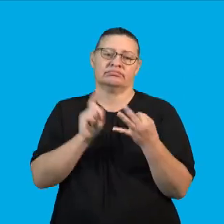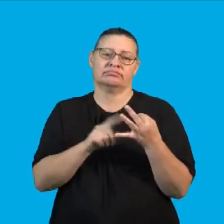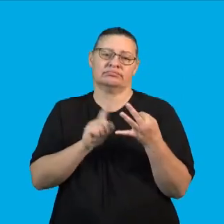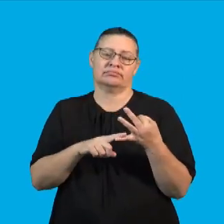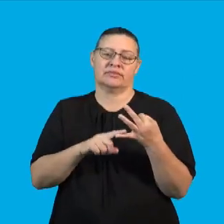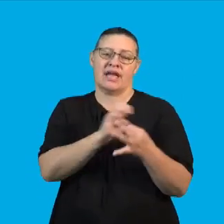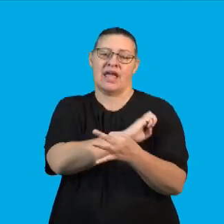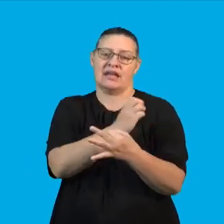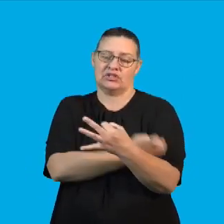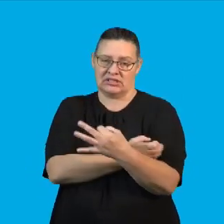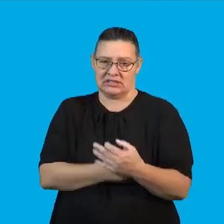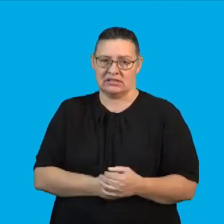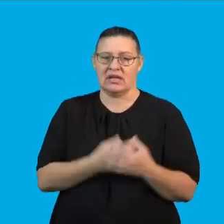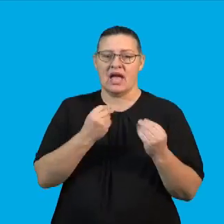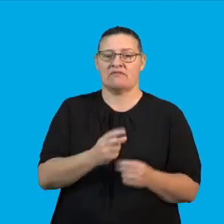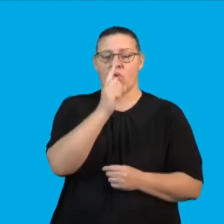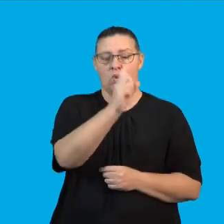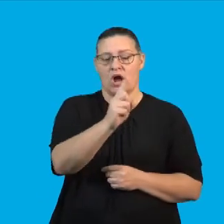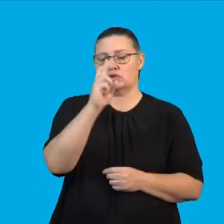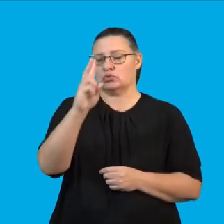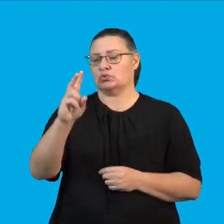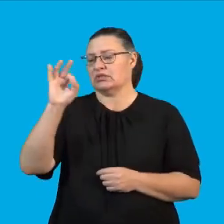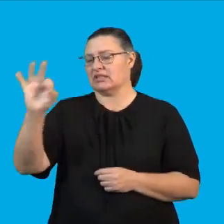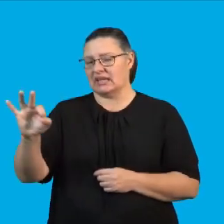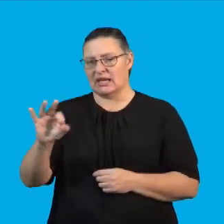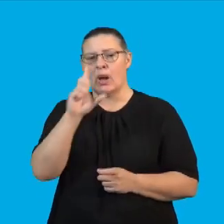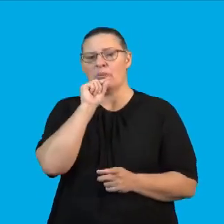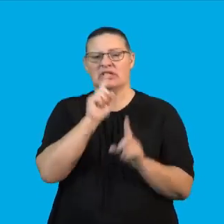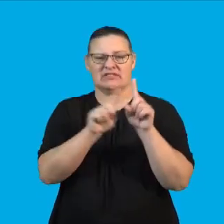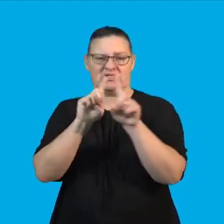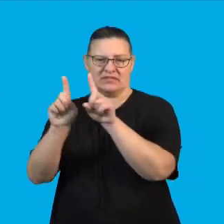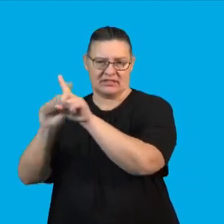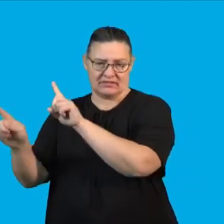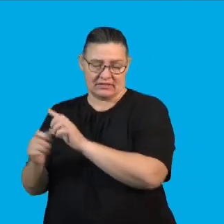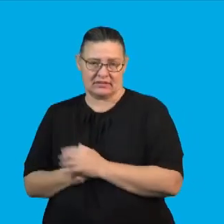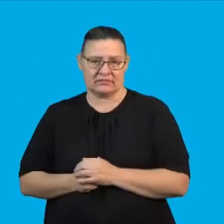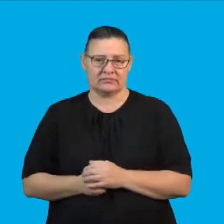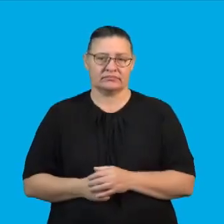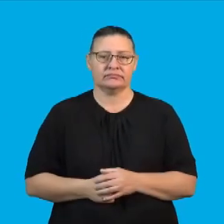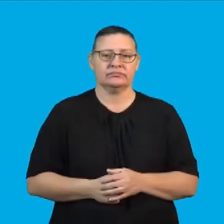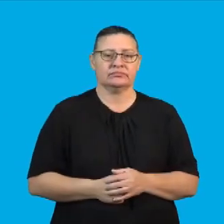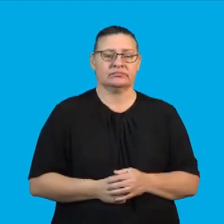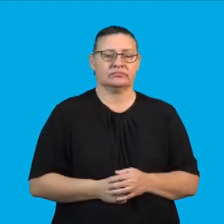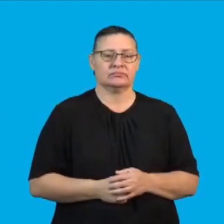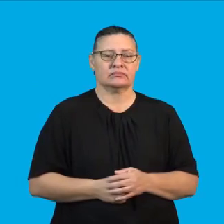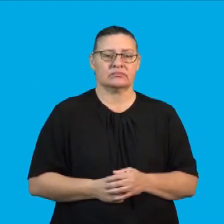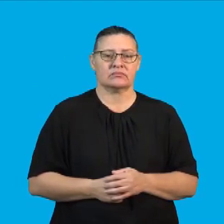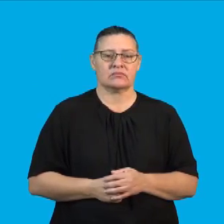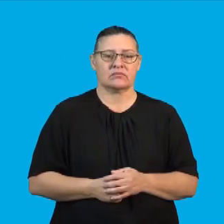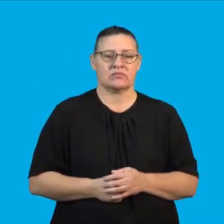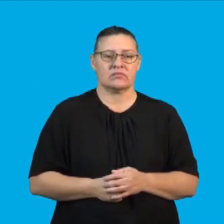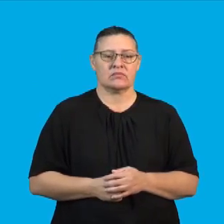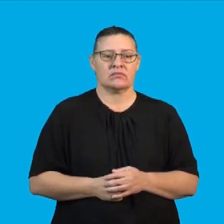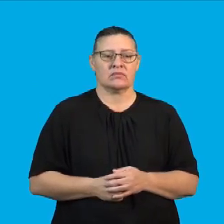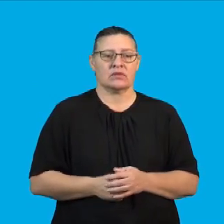yolk, energy. Then we have got our 1, 2, 3. These are our bird species. 2 to